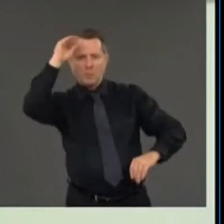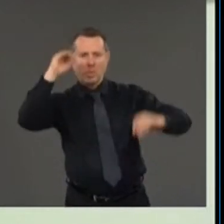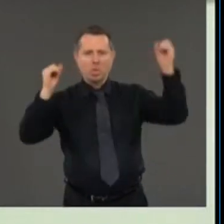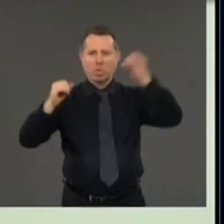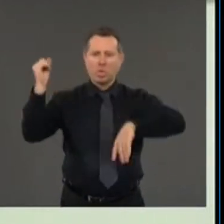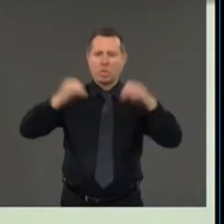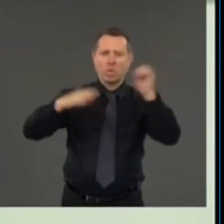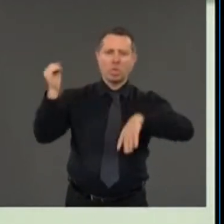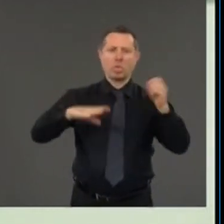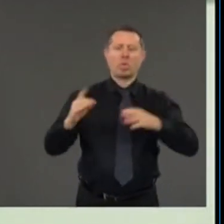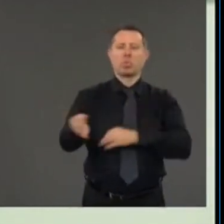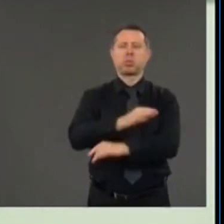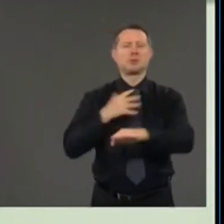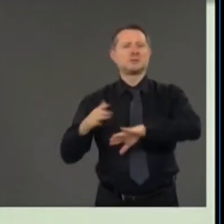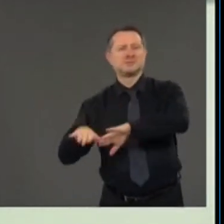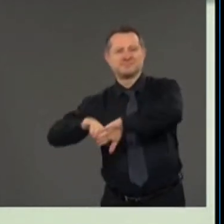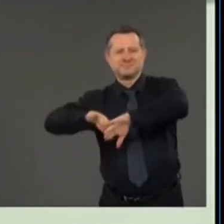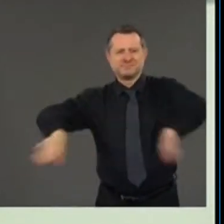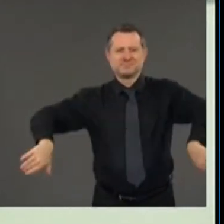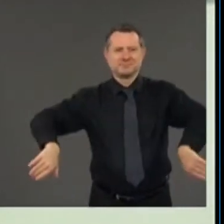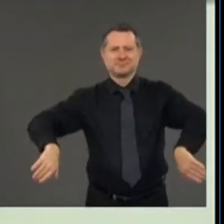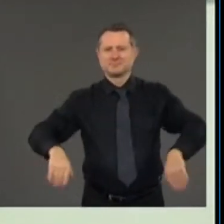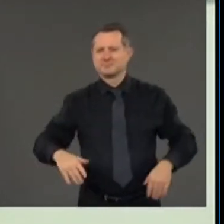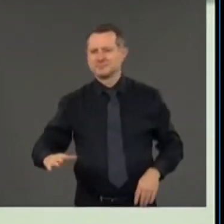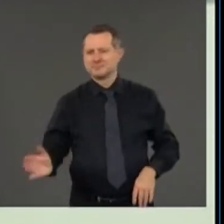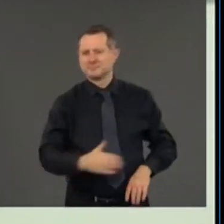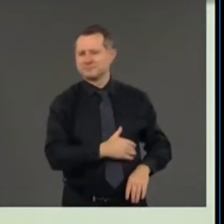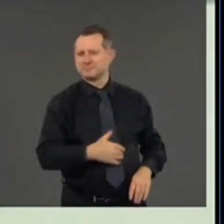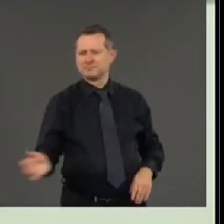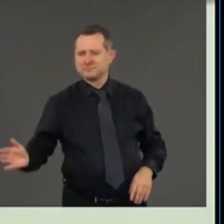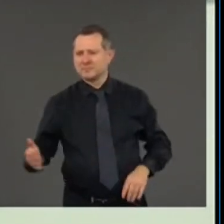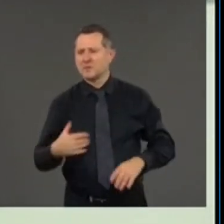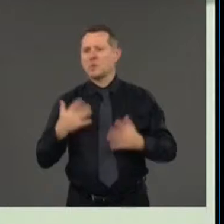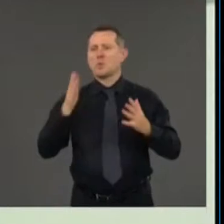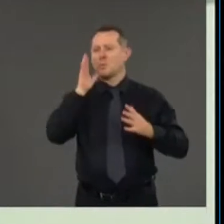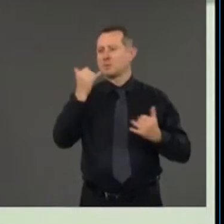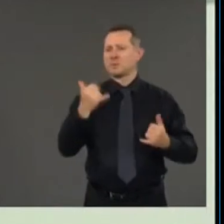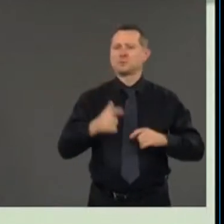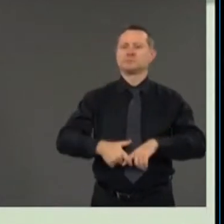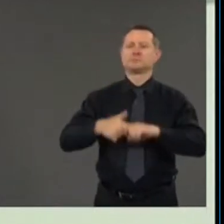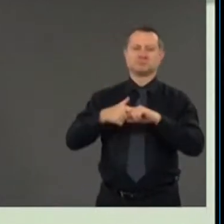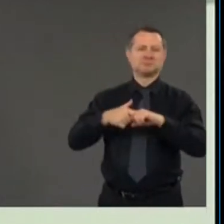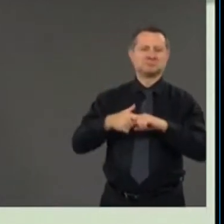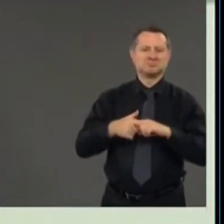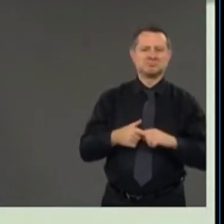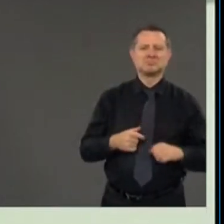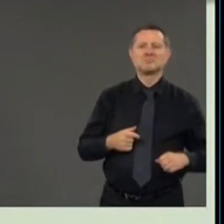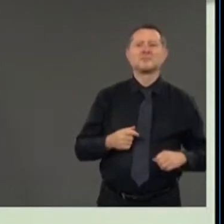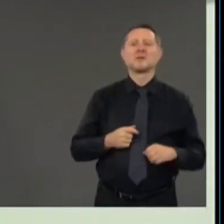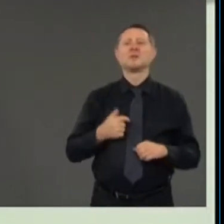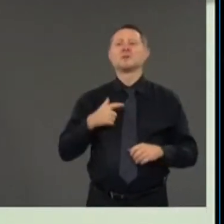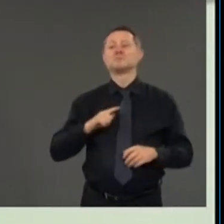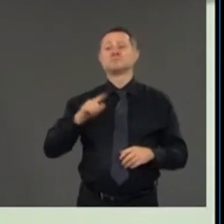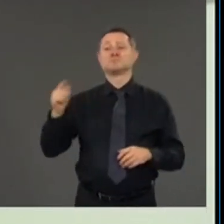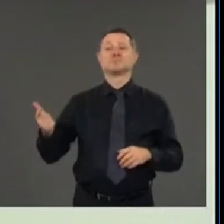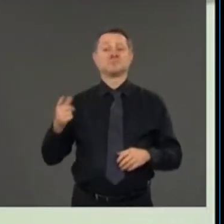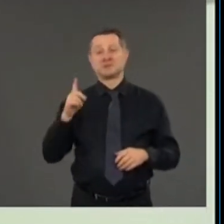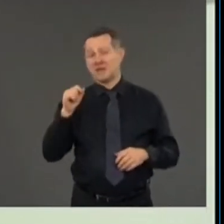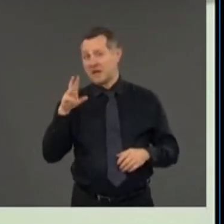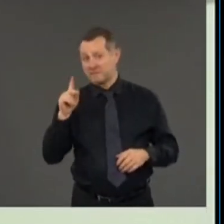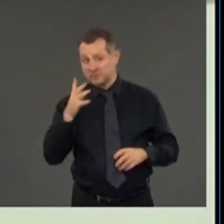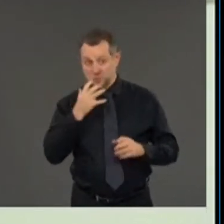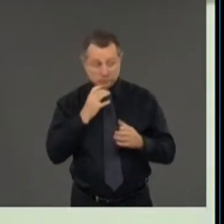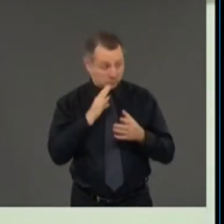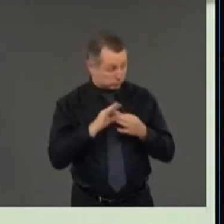And with that, let me stop here, Howard, and David may want to say some words, and then we can